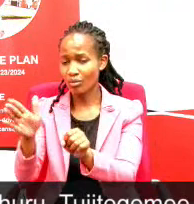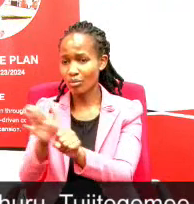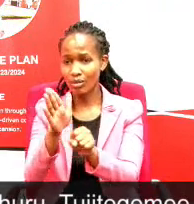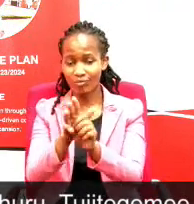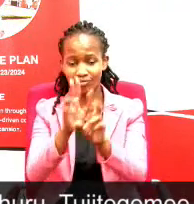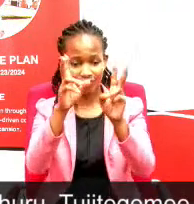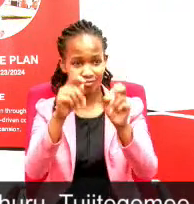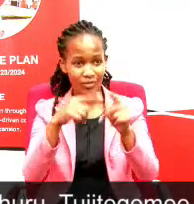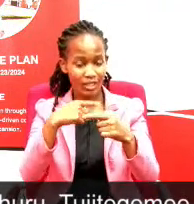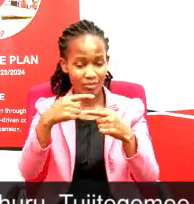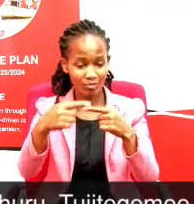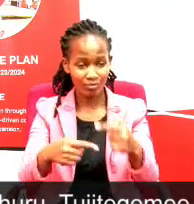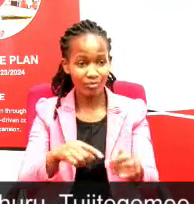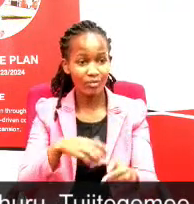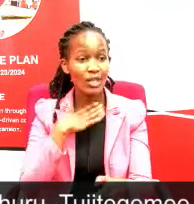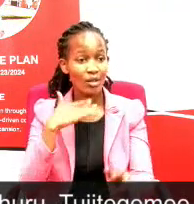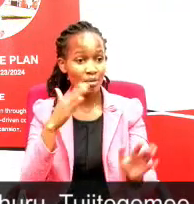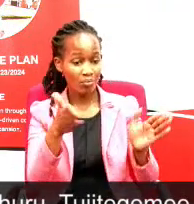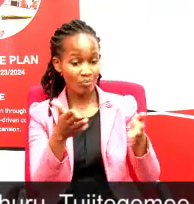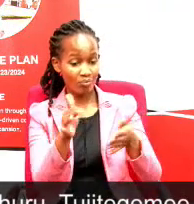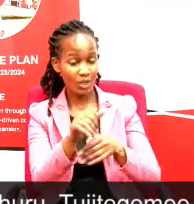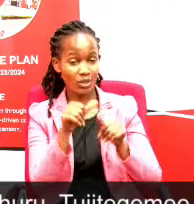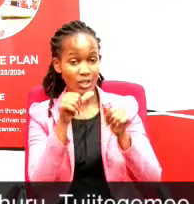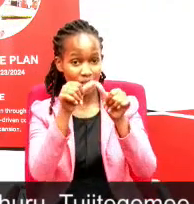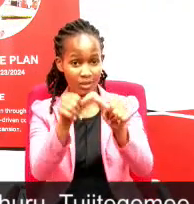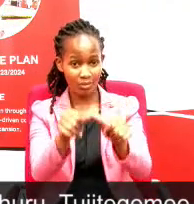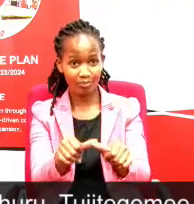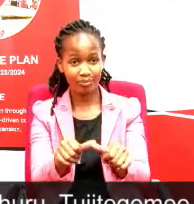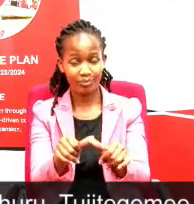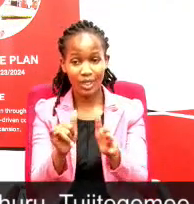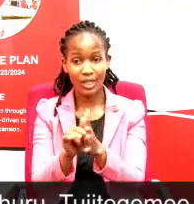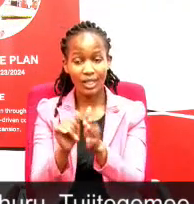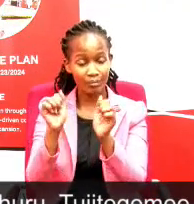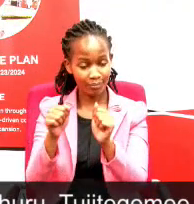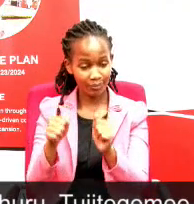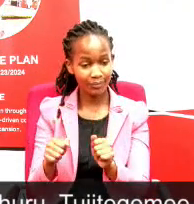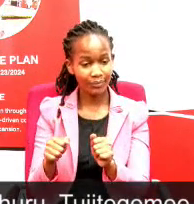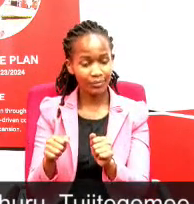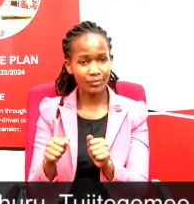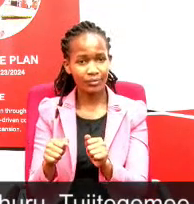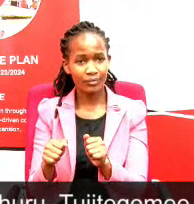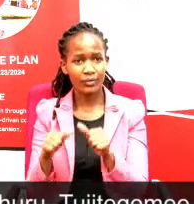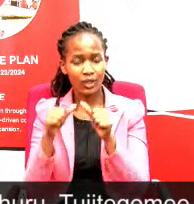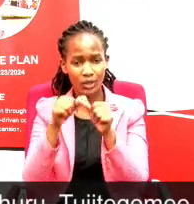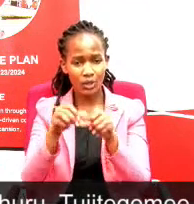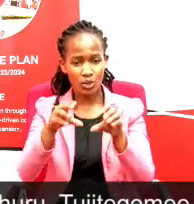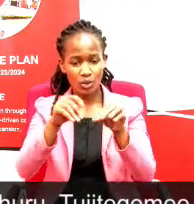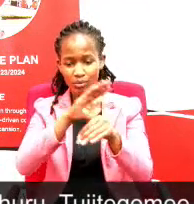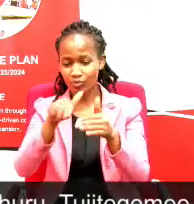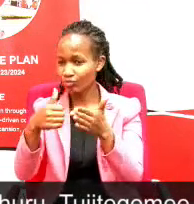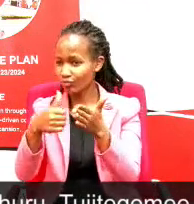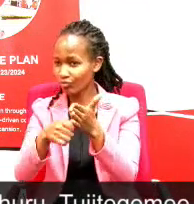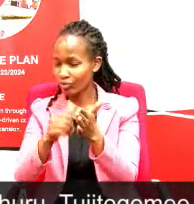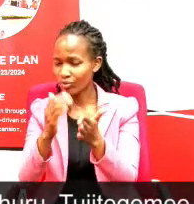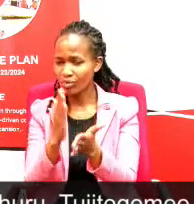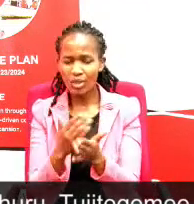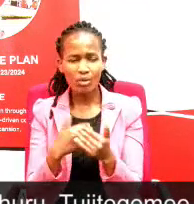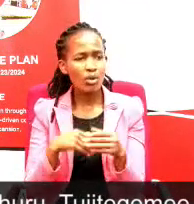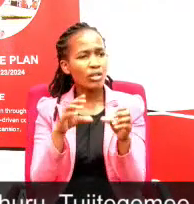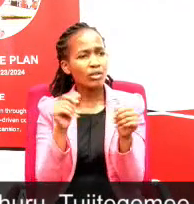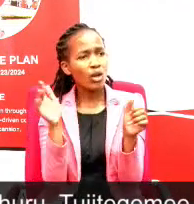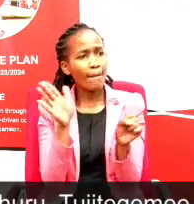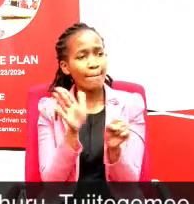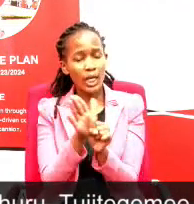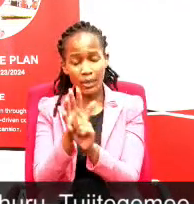along. And we want to encourage that to continue, that we continue solving those issues. Although we have solved very